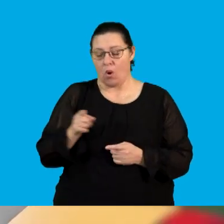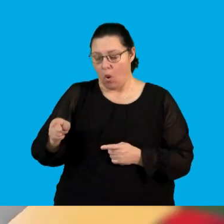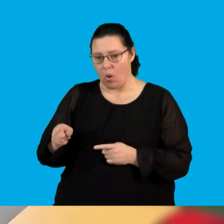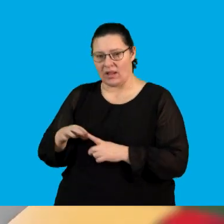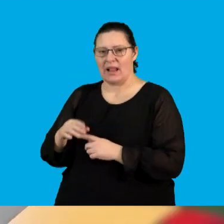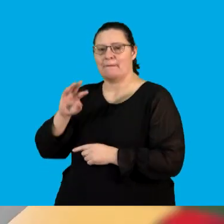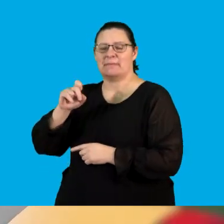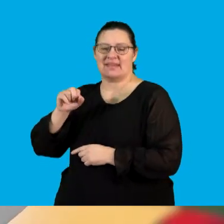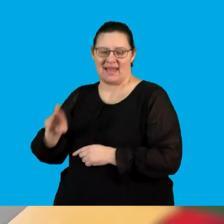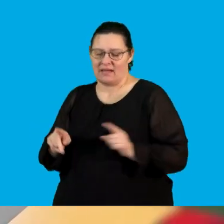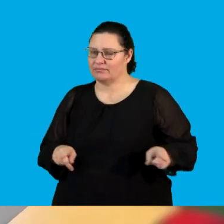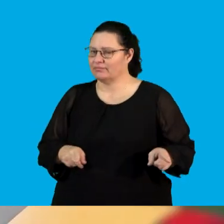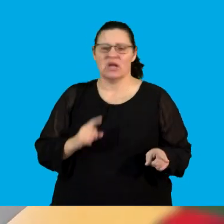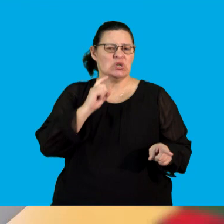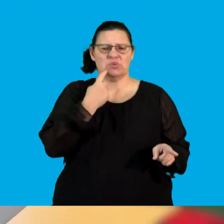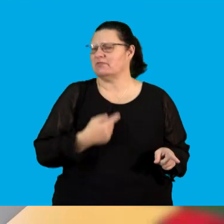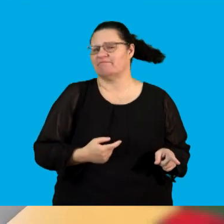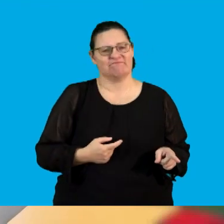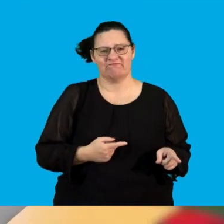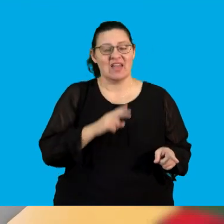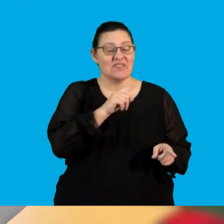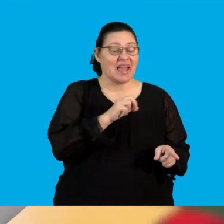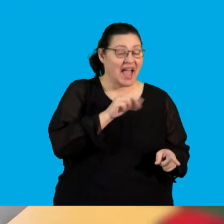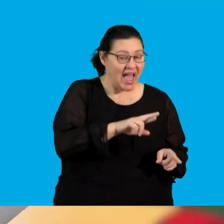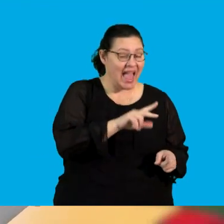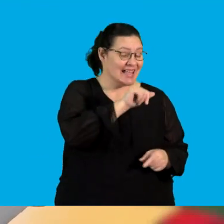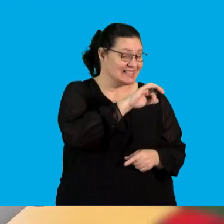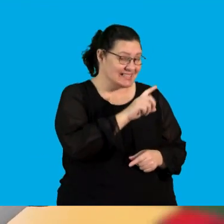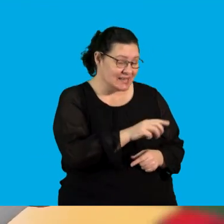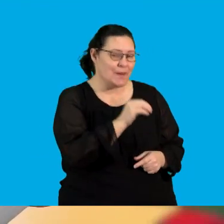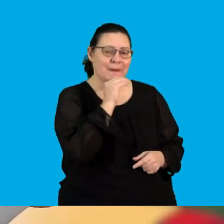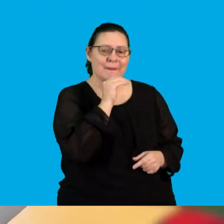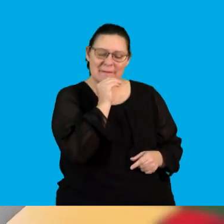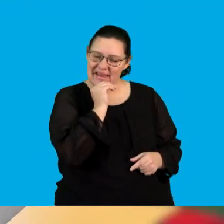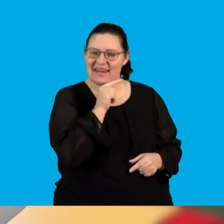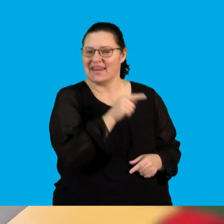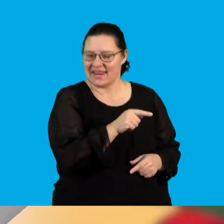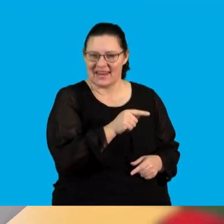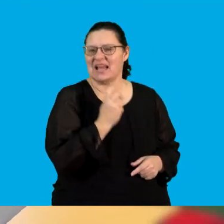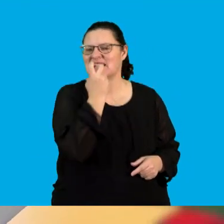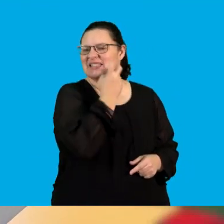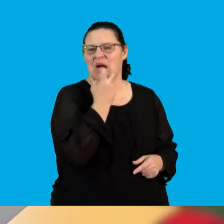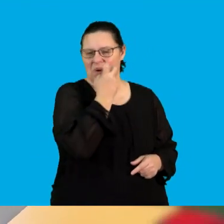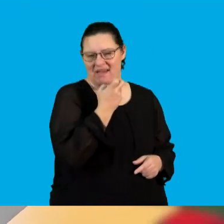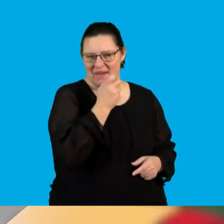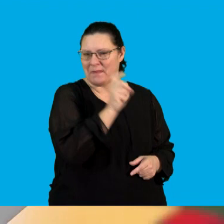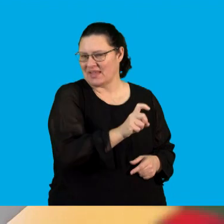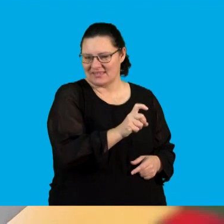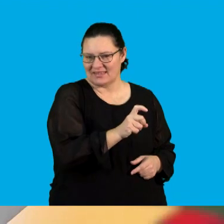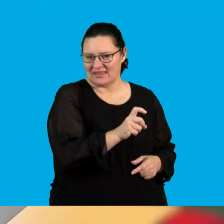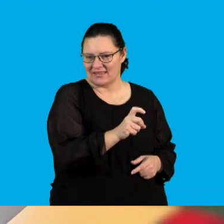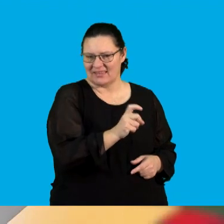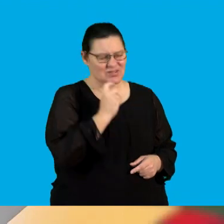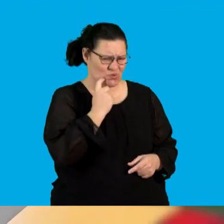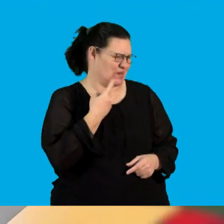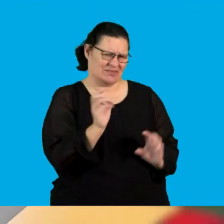all bases, they taste bitter. So therefore, if vinegar is an acid, by definition, it can't taste sweet. It